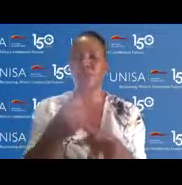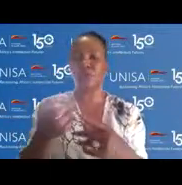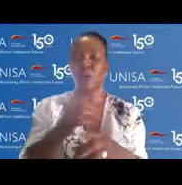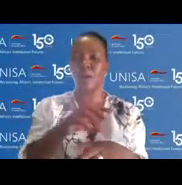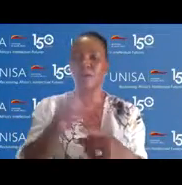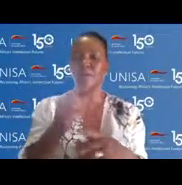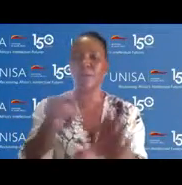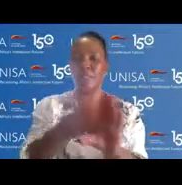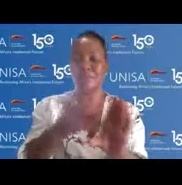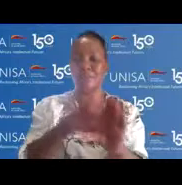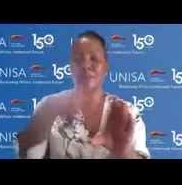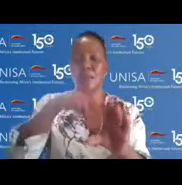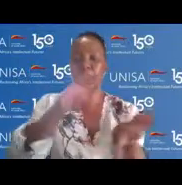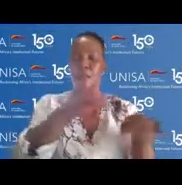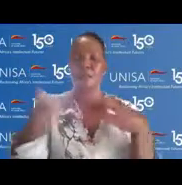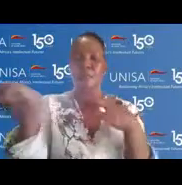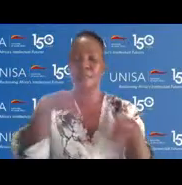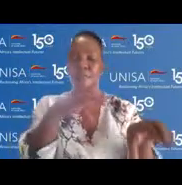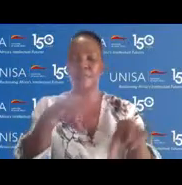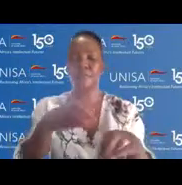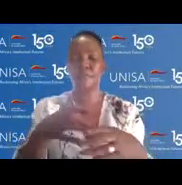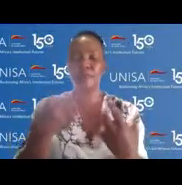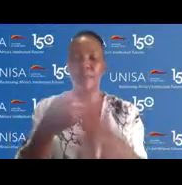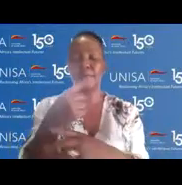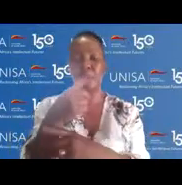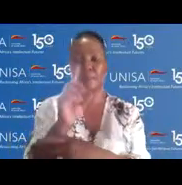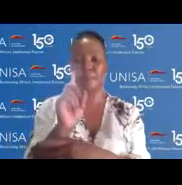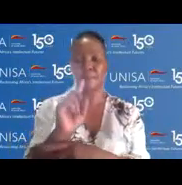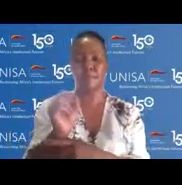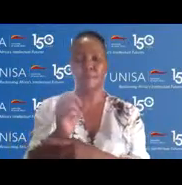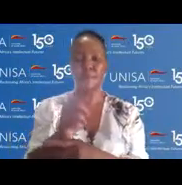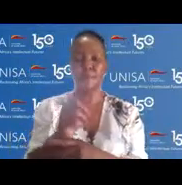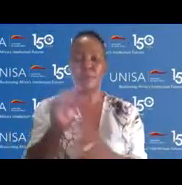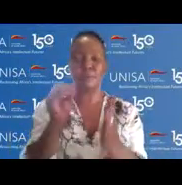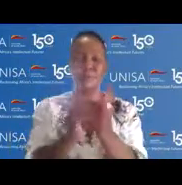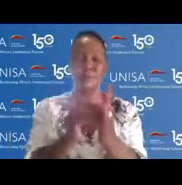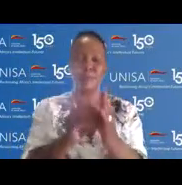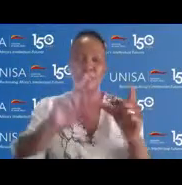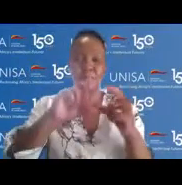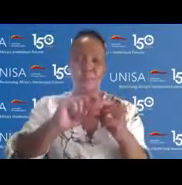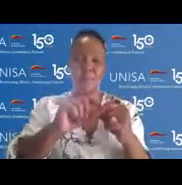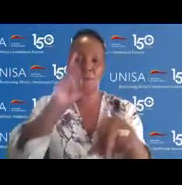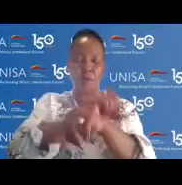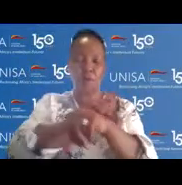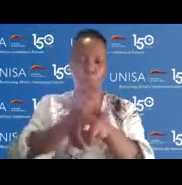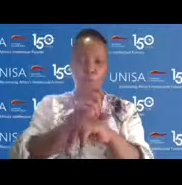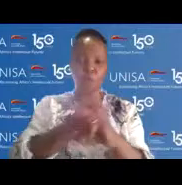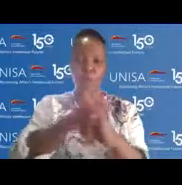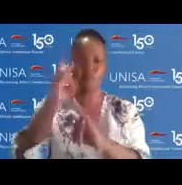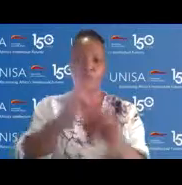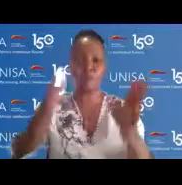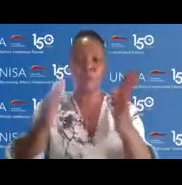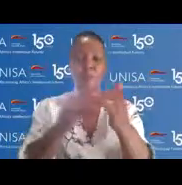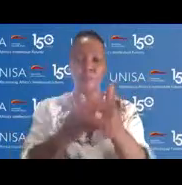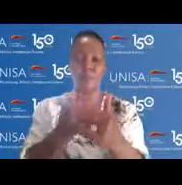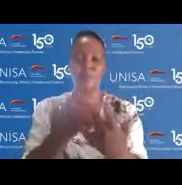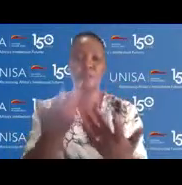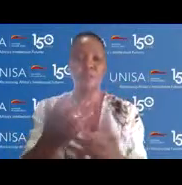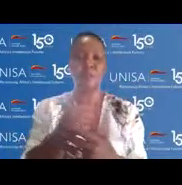along. So firstly, I pasted the link to the course in the chat as well. Also, you can just go to